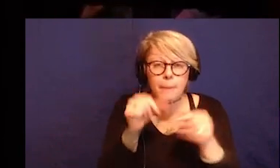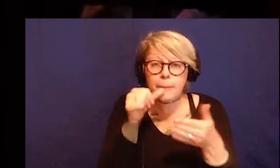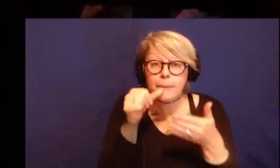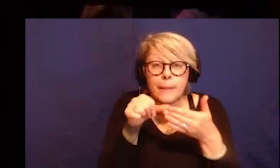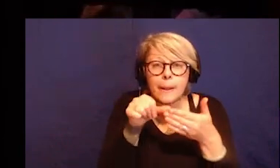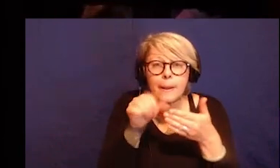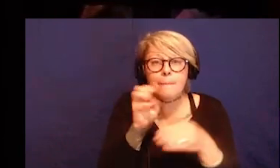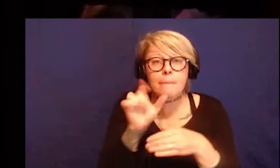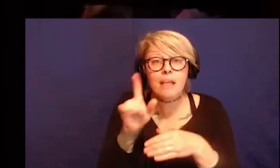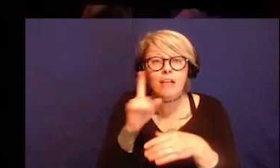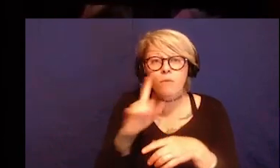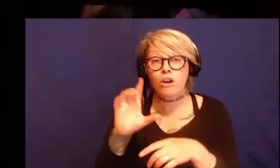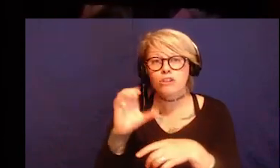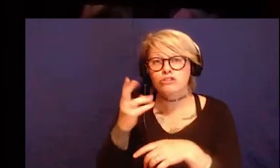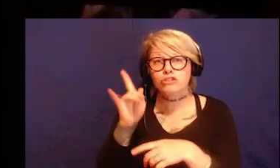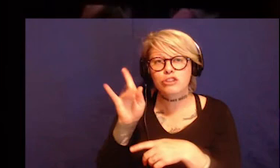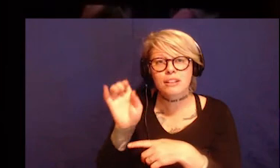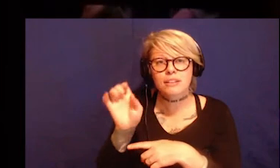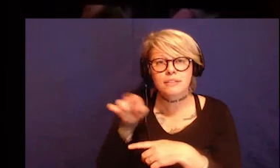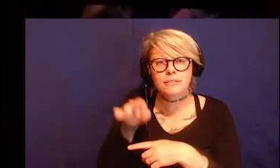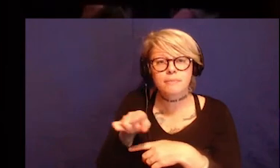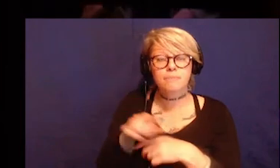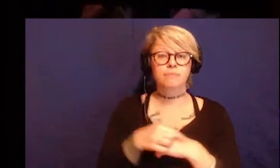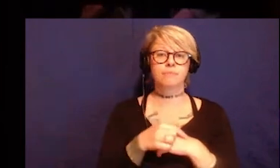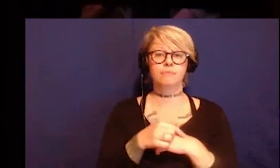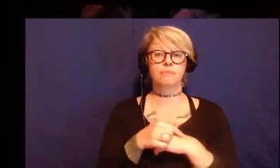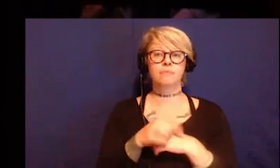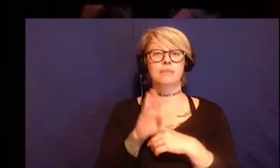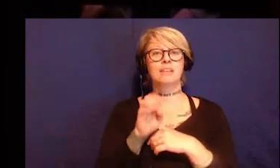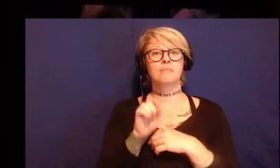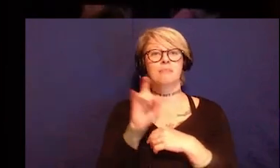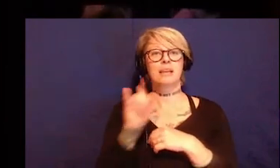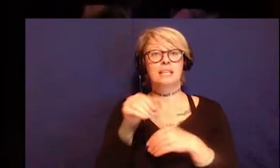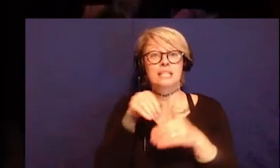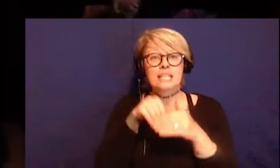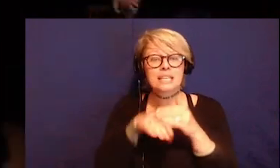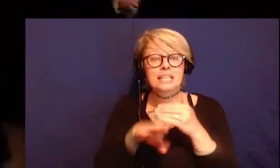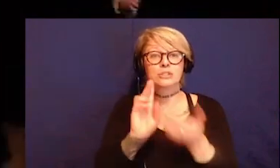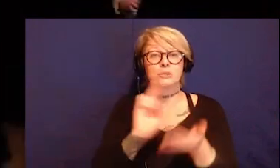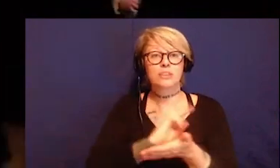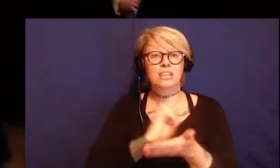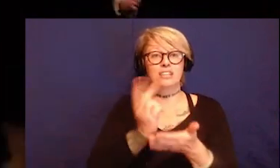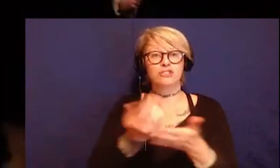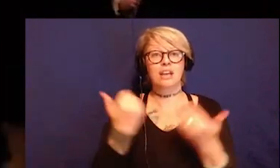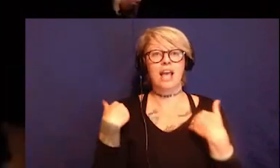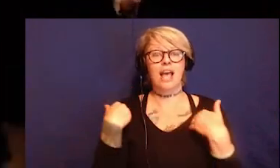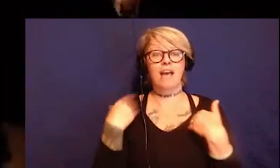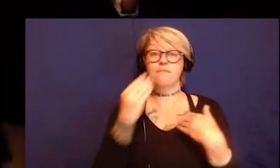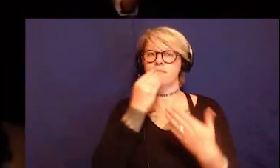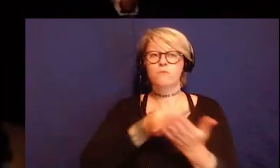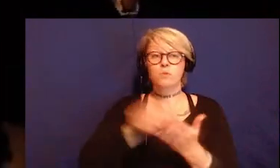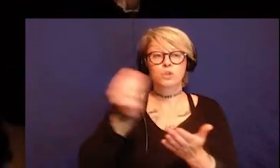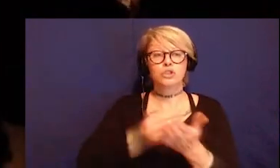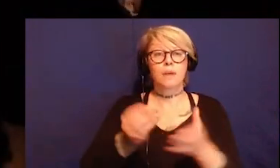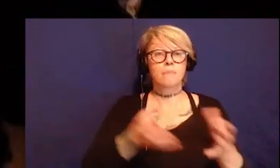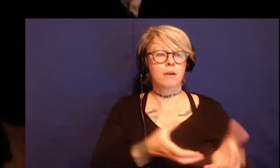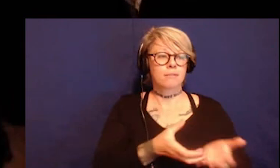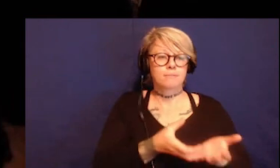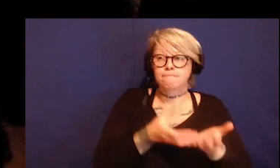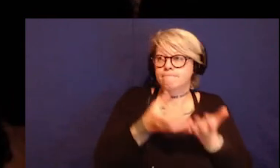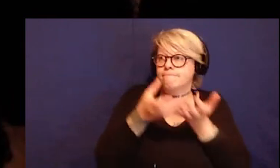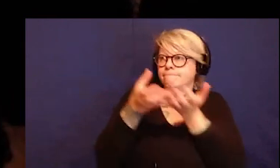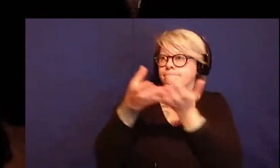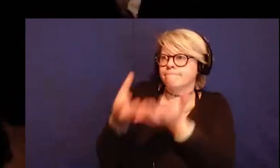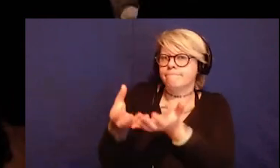Charlie. Betty walks into the kitchen, carrying a box of grocery deliveries. She walks over to Charlie and hands him his